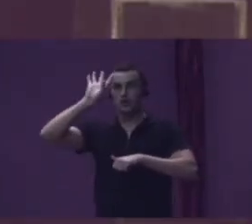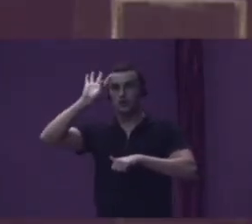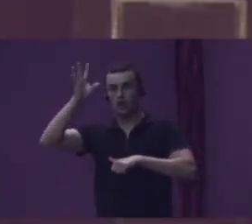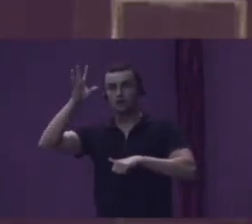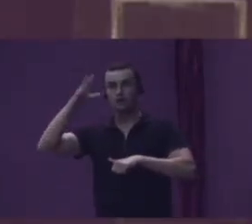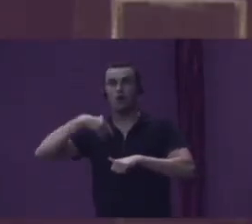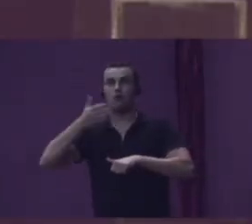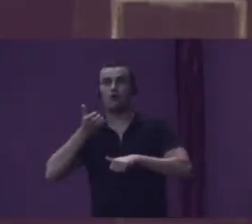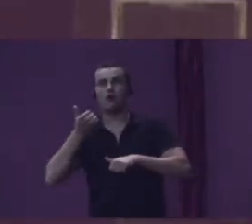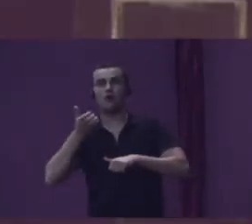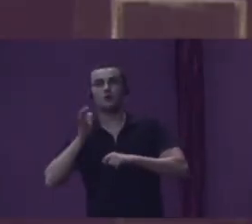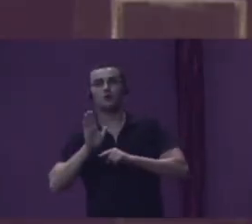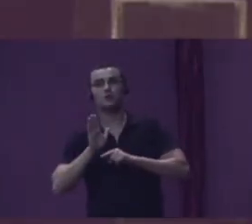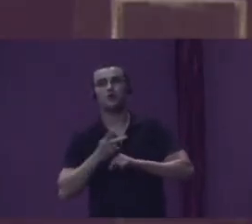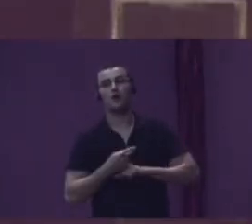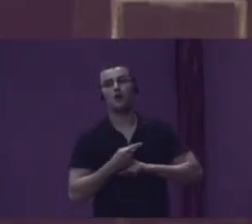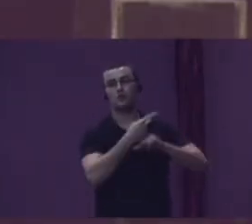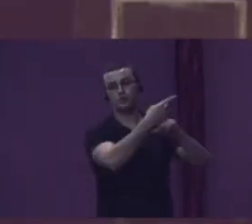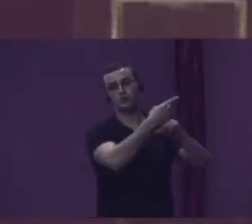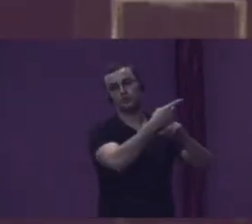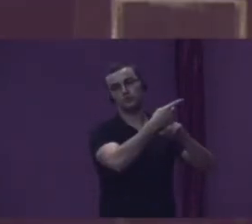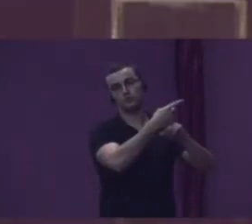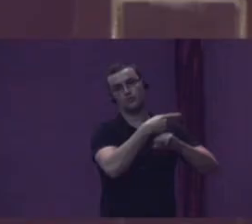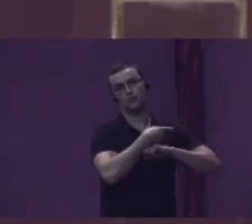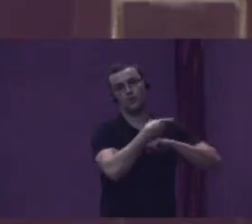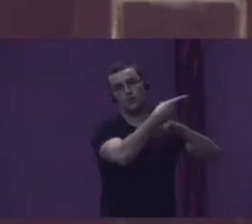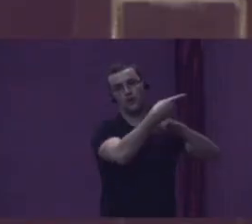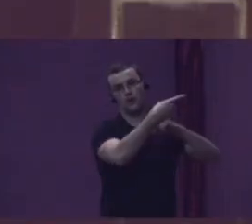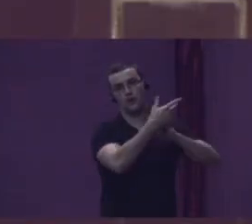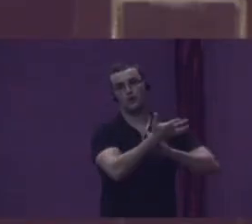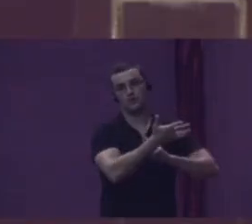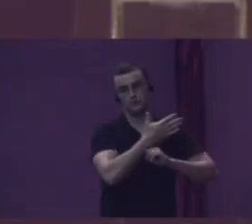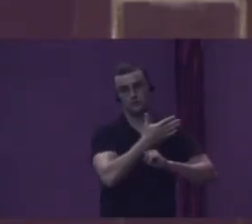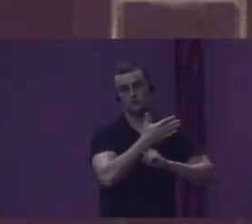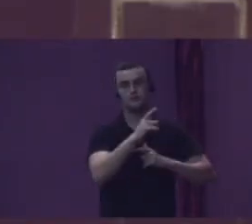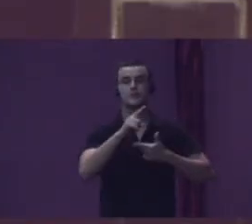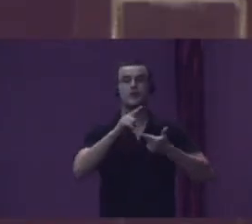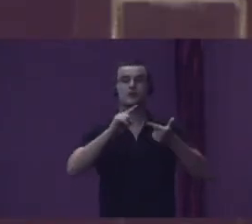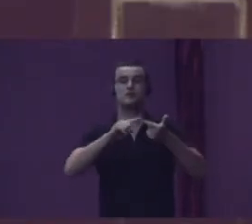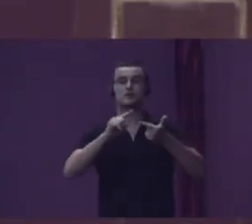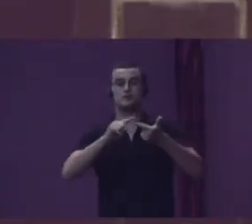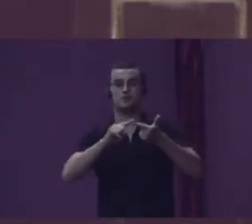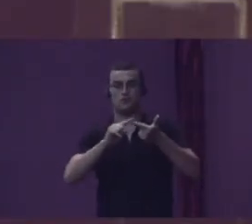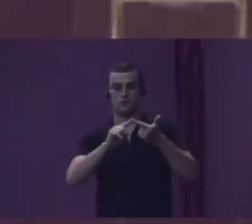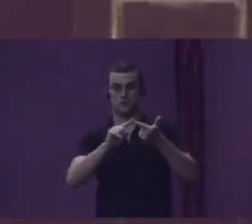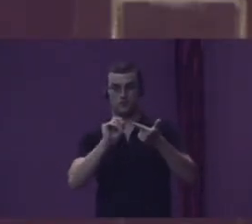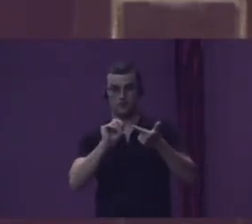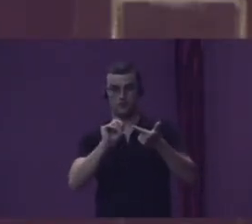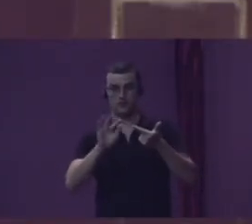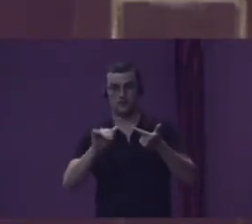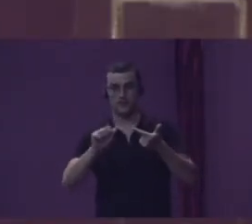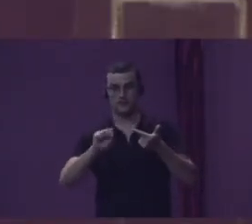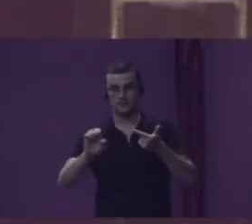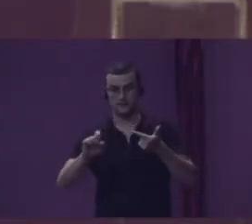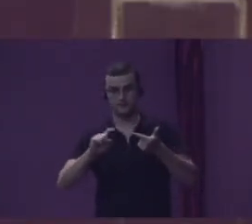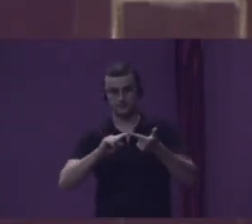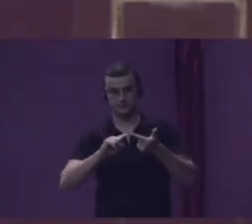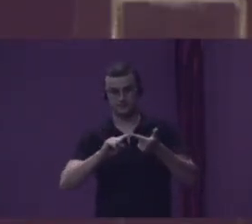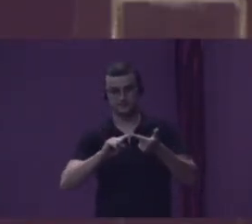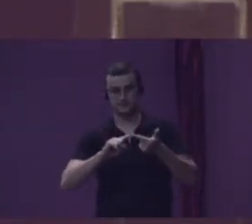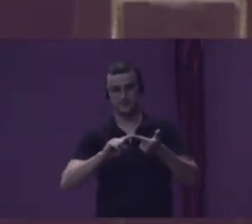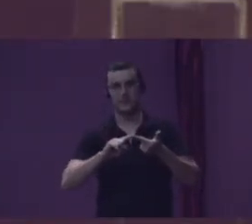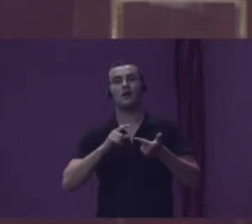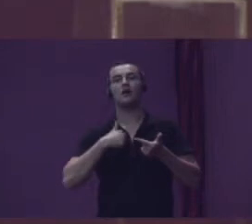care. Phase 2 is the identification and the arrival at the medical facility where they're seeking care. Phase